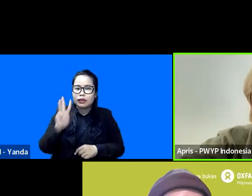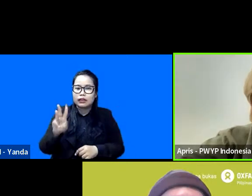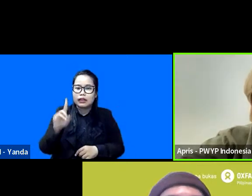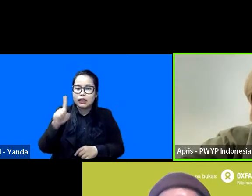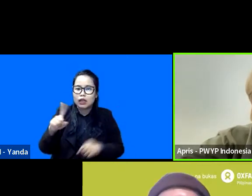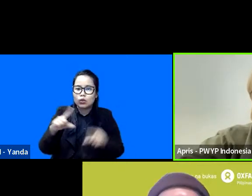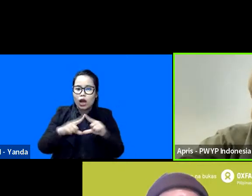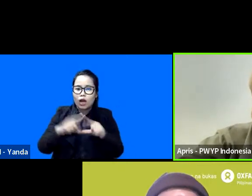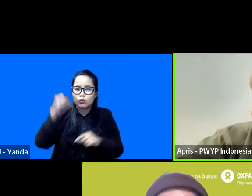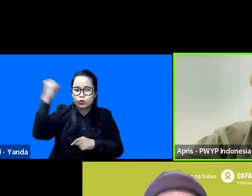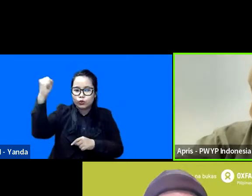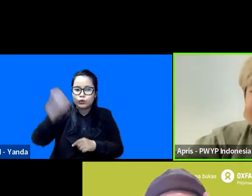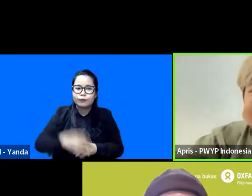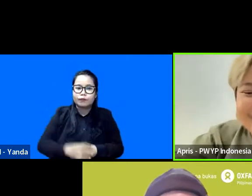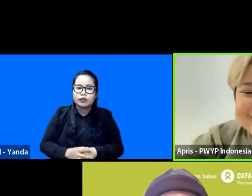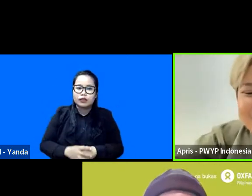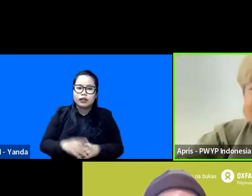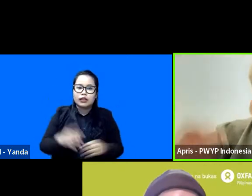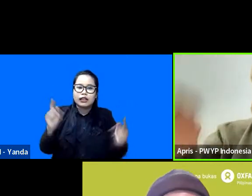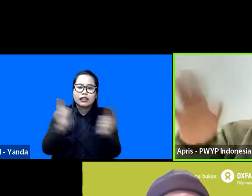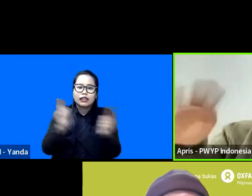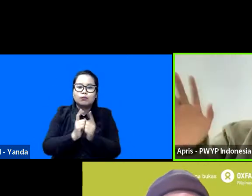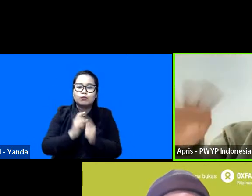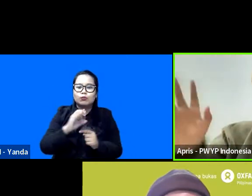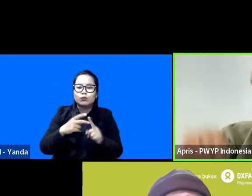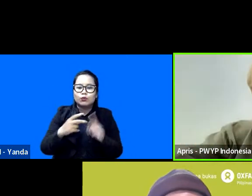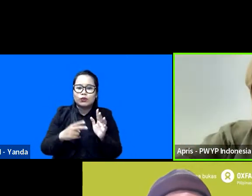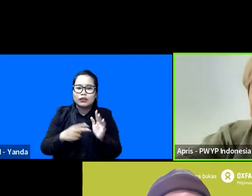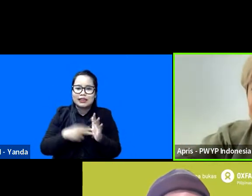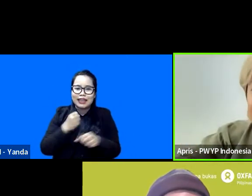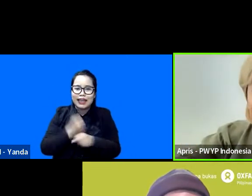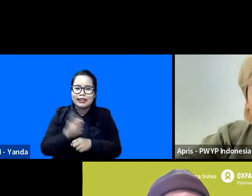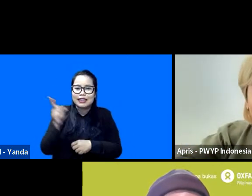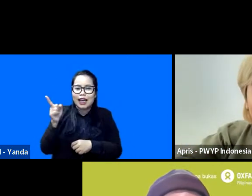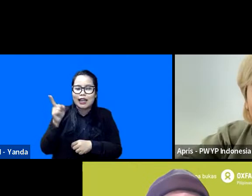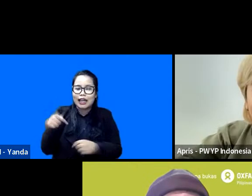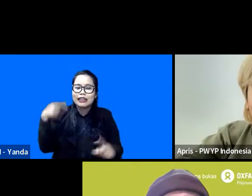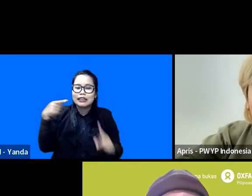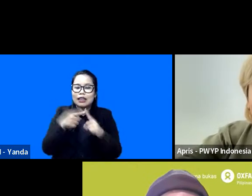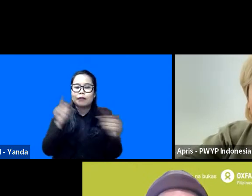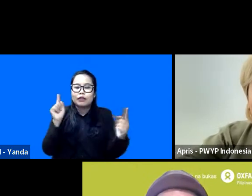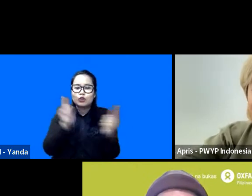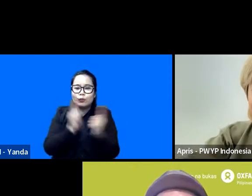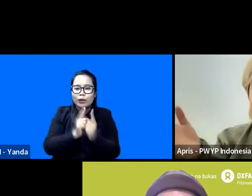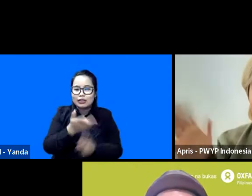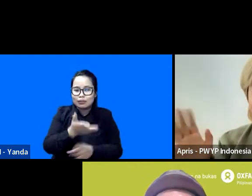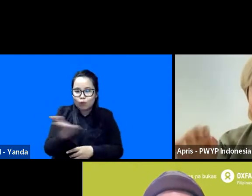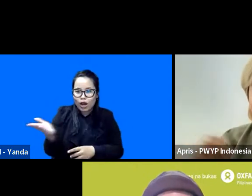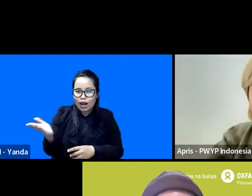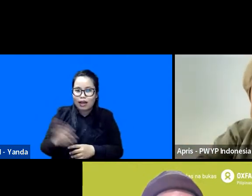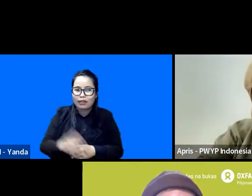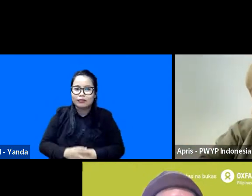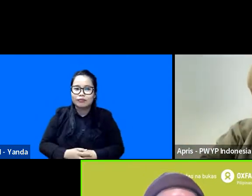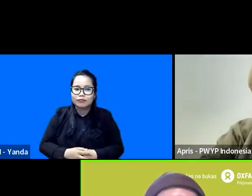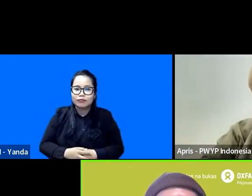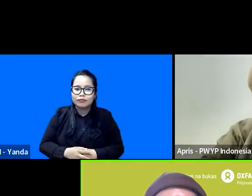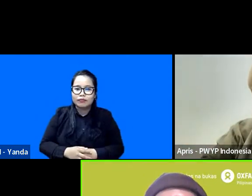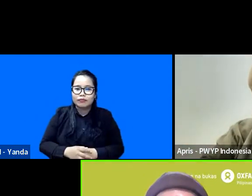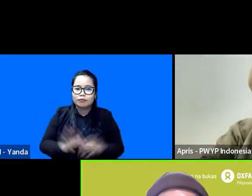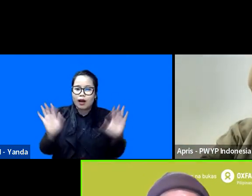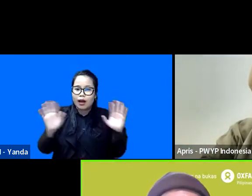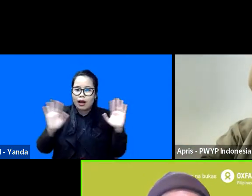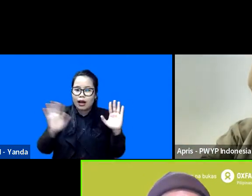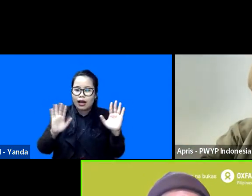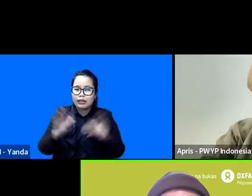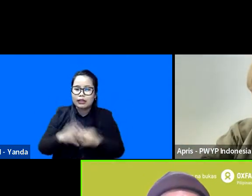there. See you. See you, everyone. Bye. Cheng, Bon. Thanks, Day. everyone. you. Bye.